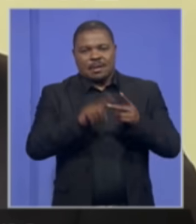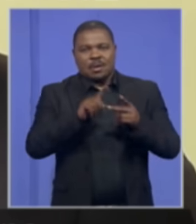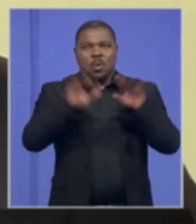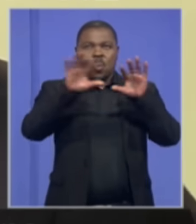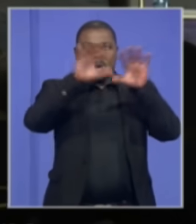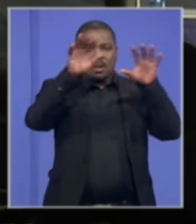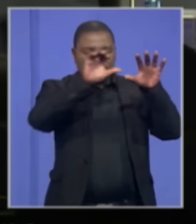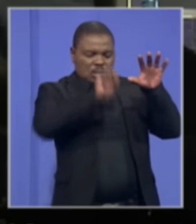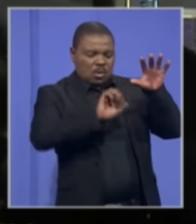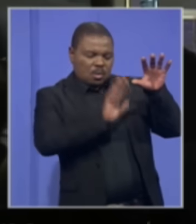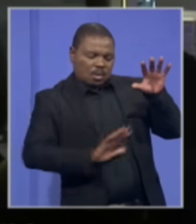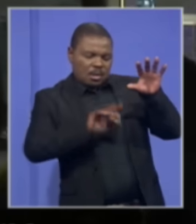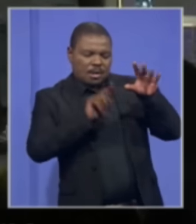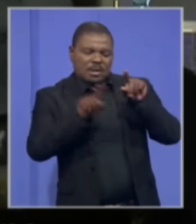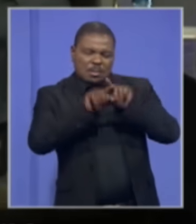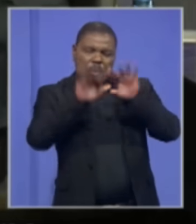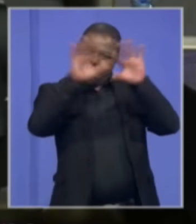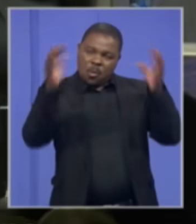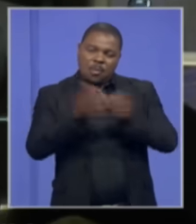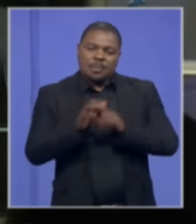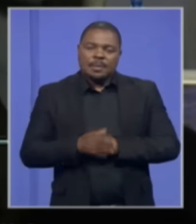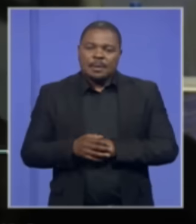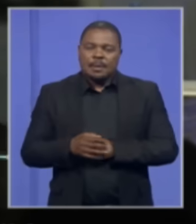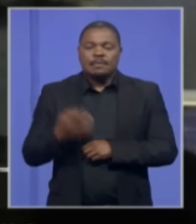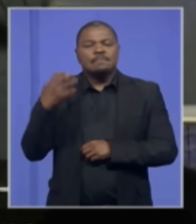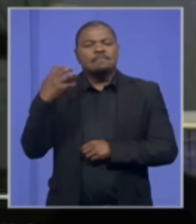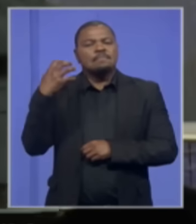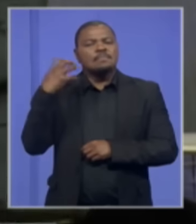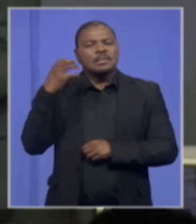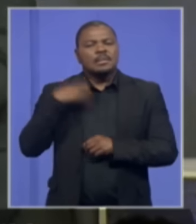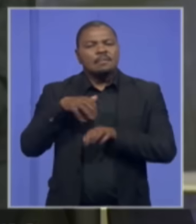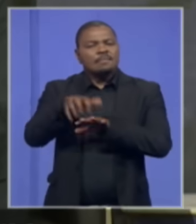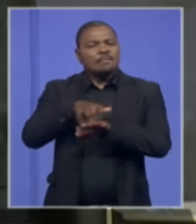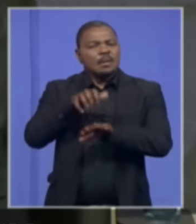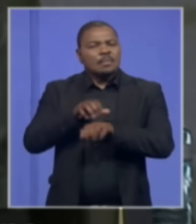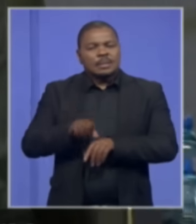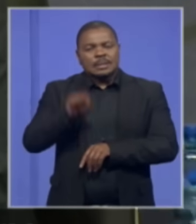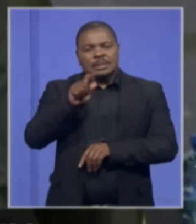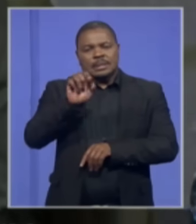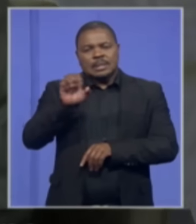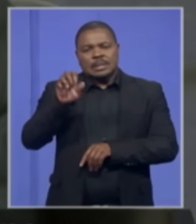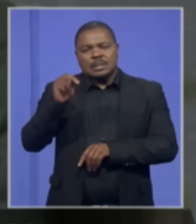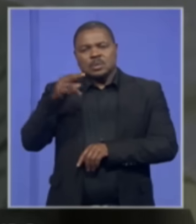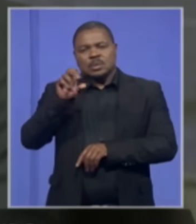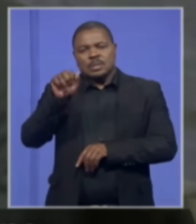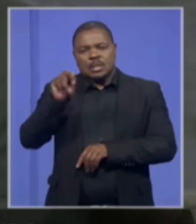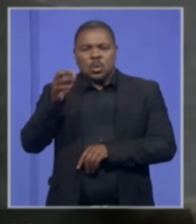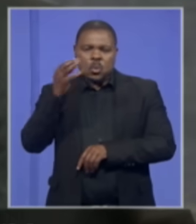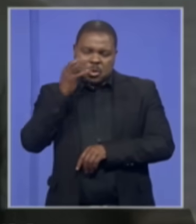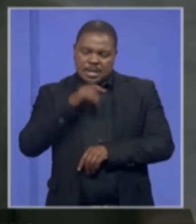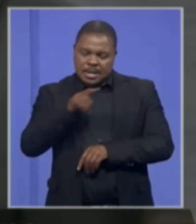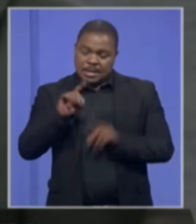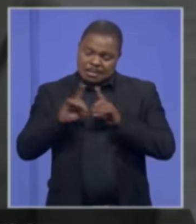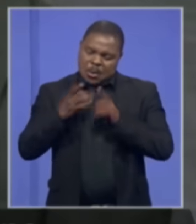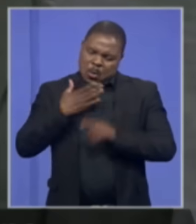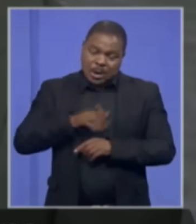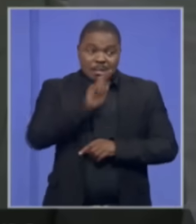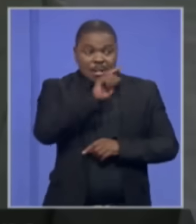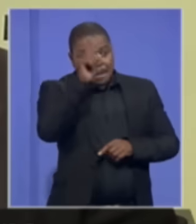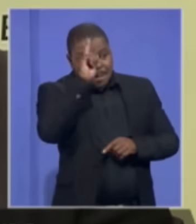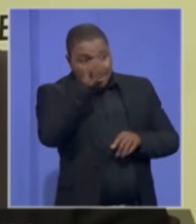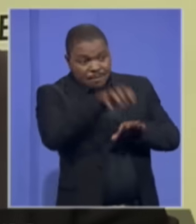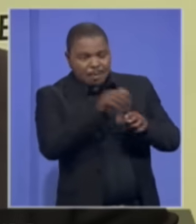the entire globe. Letona la temo John Steenhuisen le hatelletse bohlokwa ba lefapha ho thusa dihwai tsa batho ba batsho. We need to look at